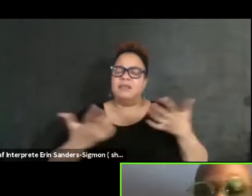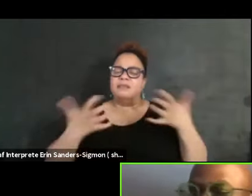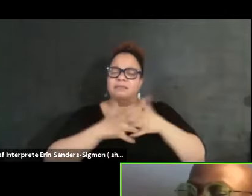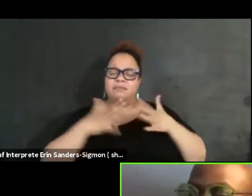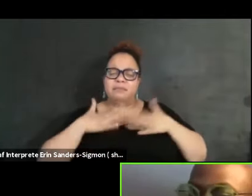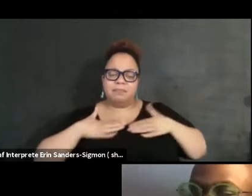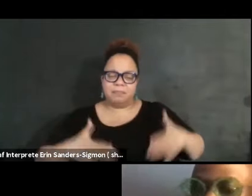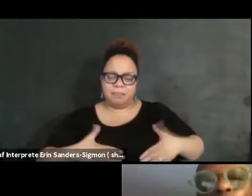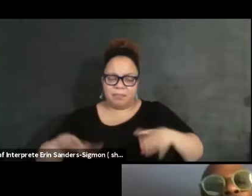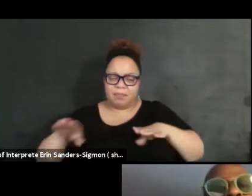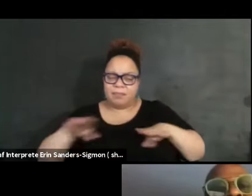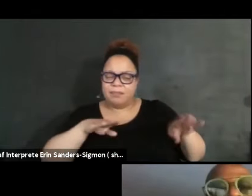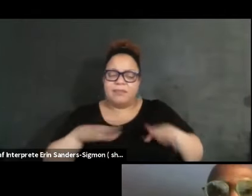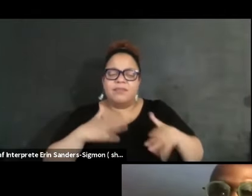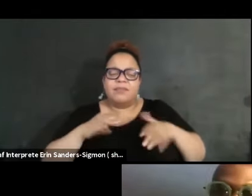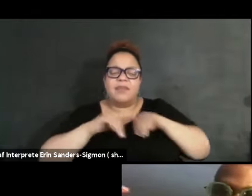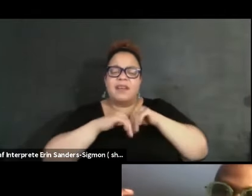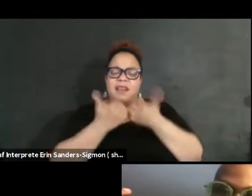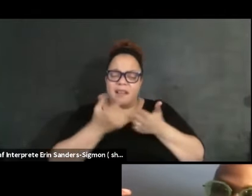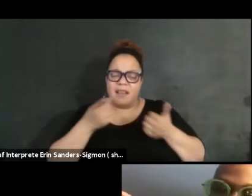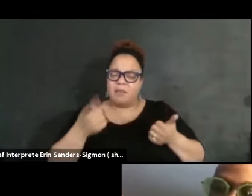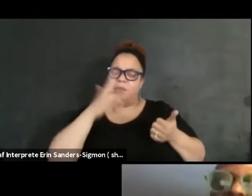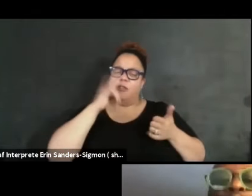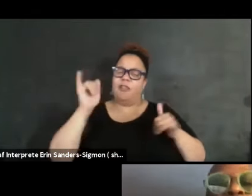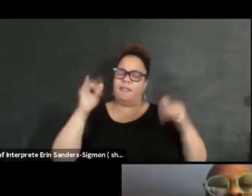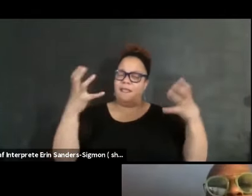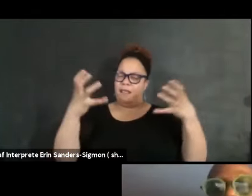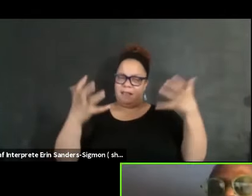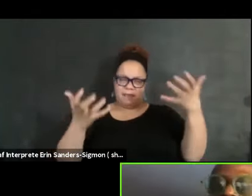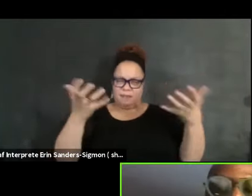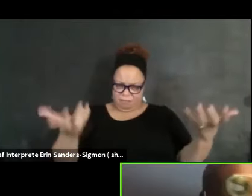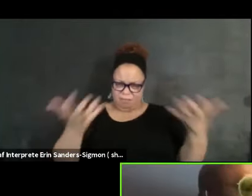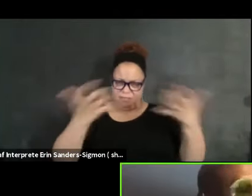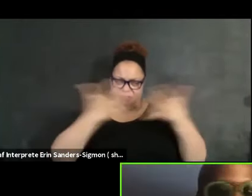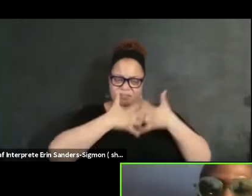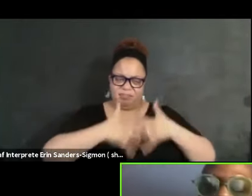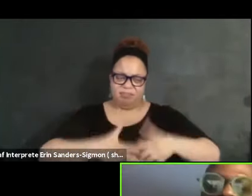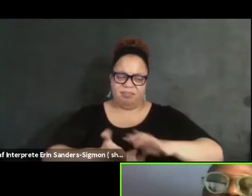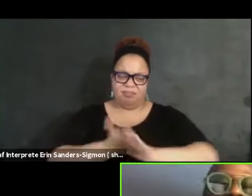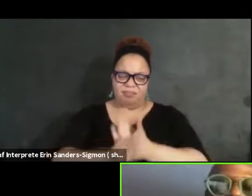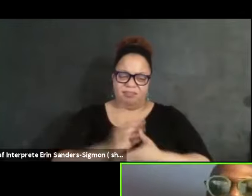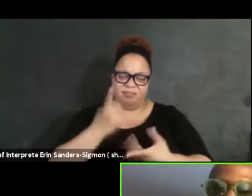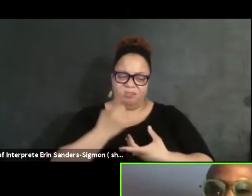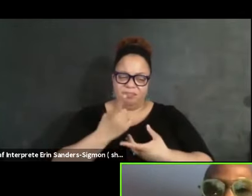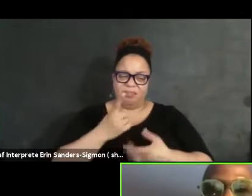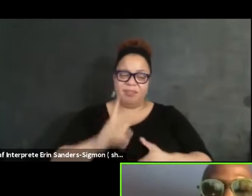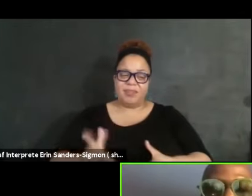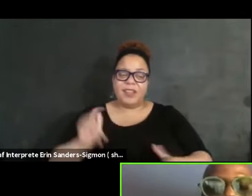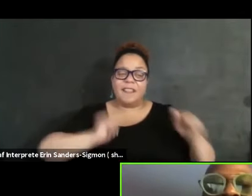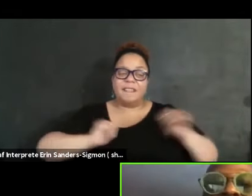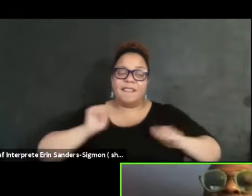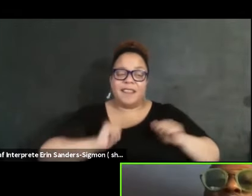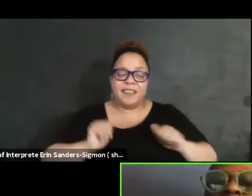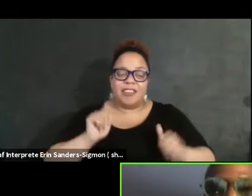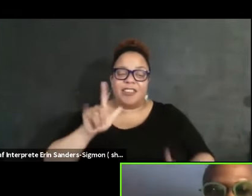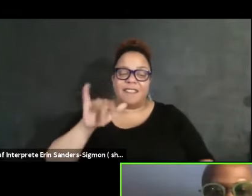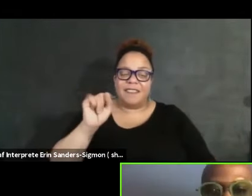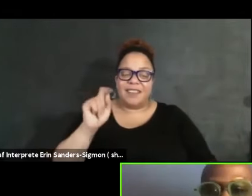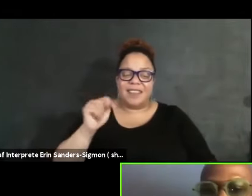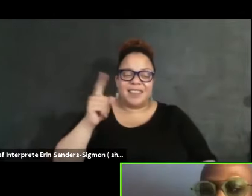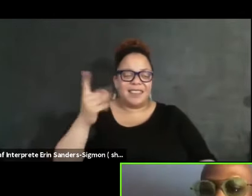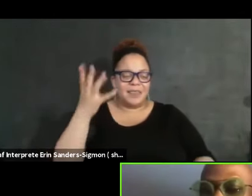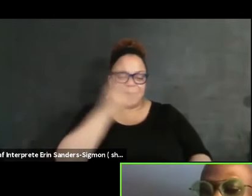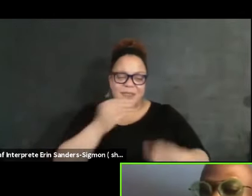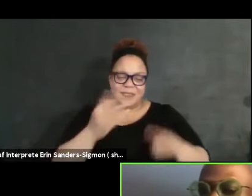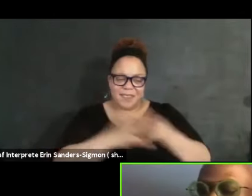That is beautiful theater. It is beautiful literature, cut straight to the heart. Thank you so much for